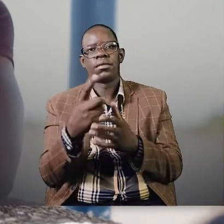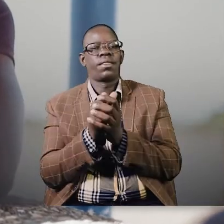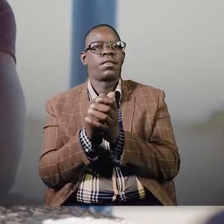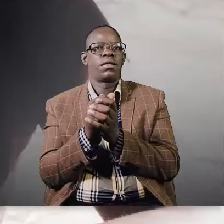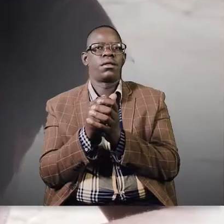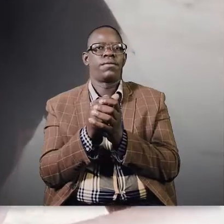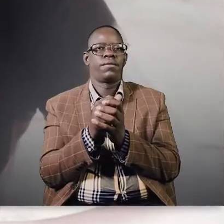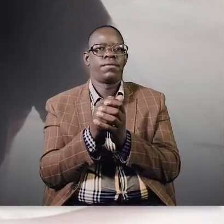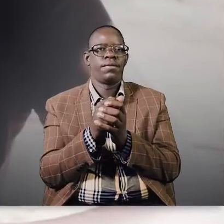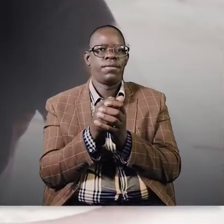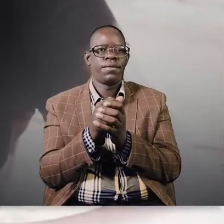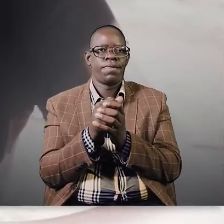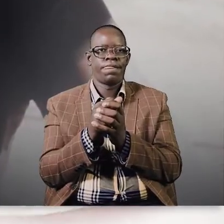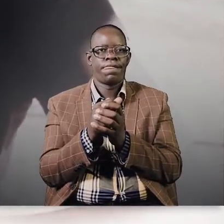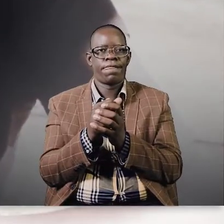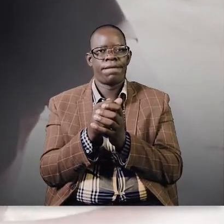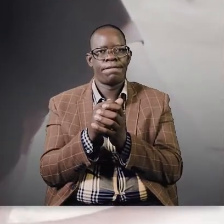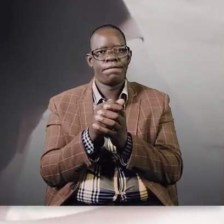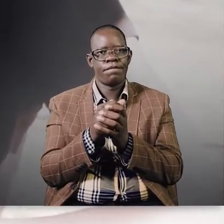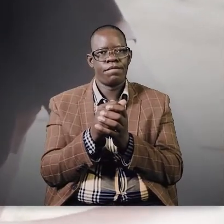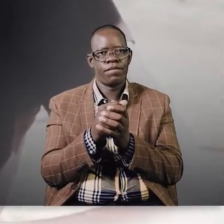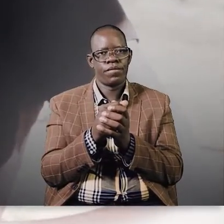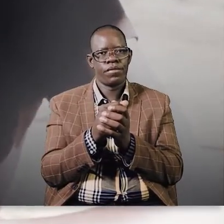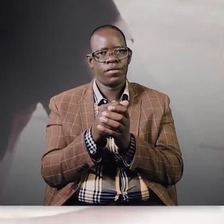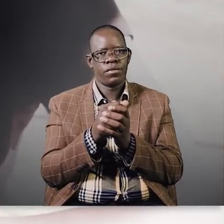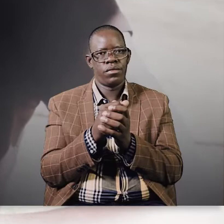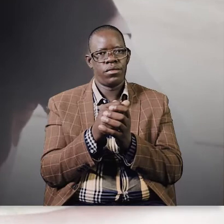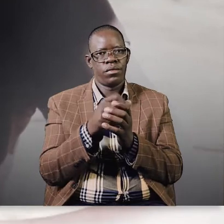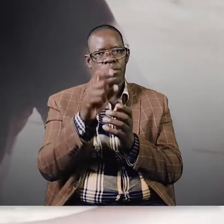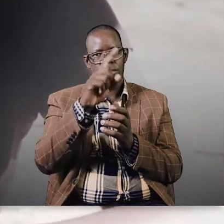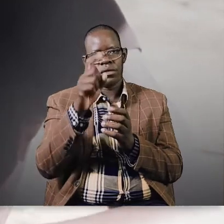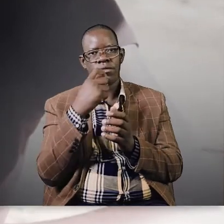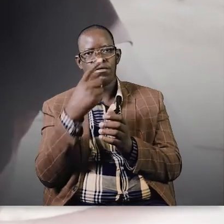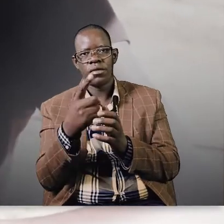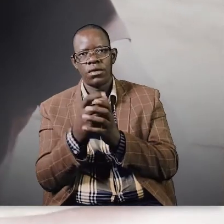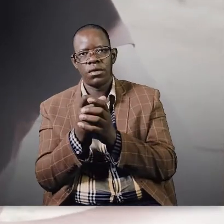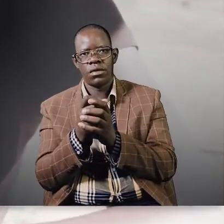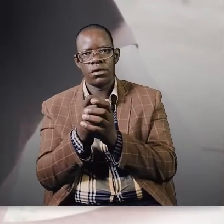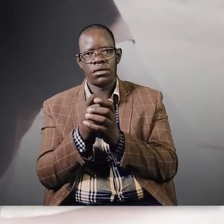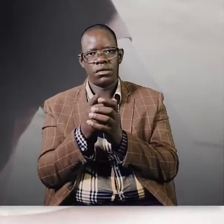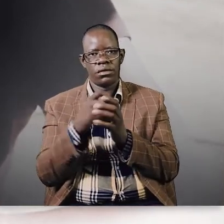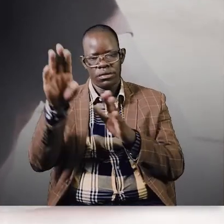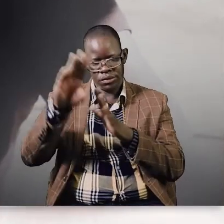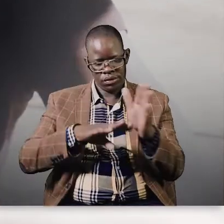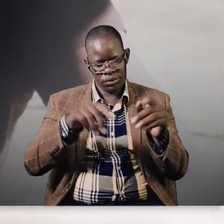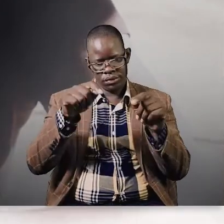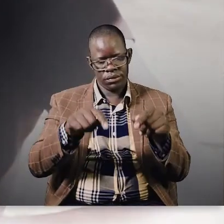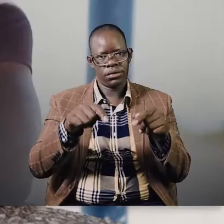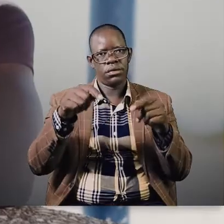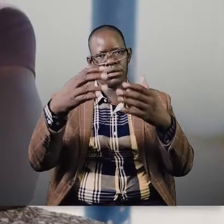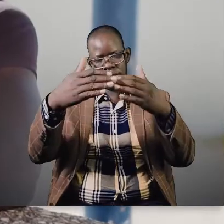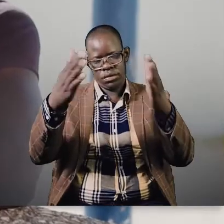about water pollution? Well, would you believe me if I actually told you we actually witnessed water pollution on our way here to the